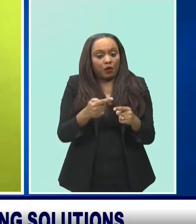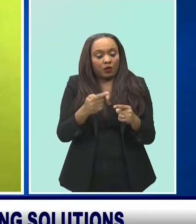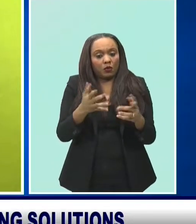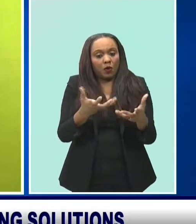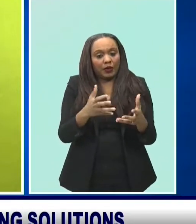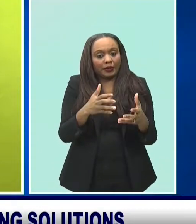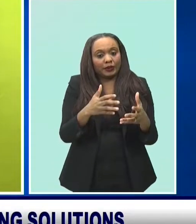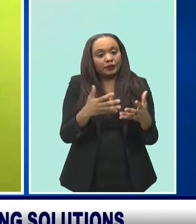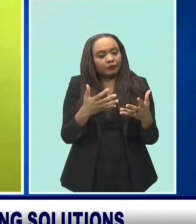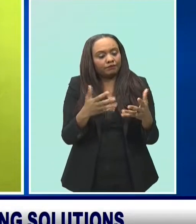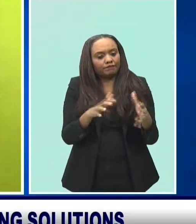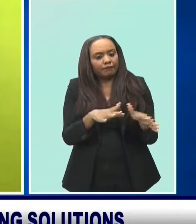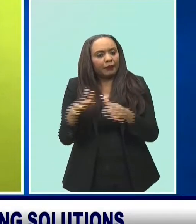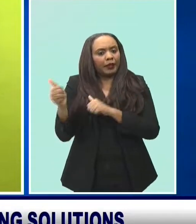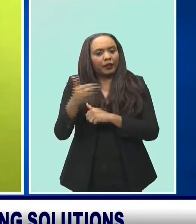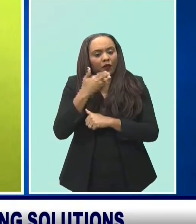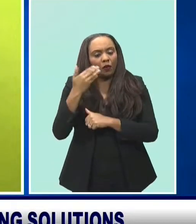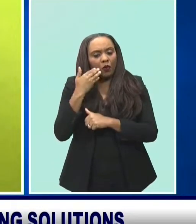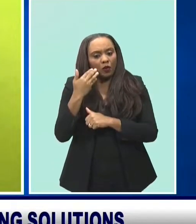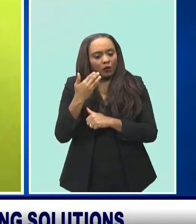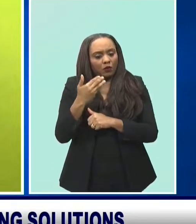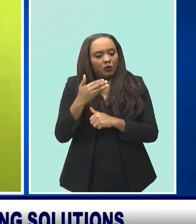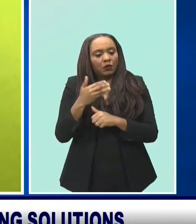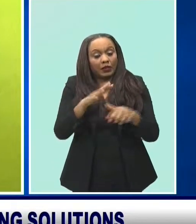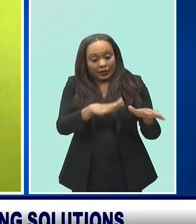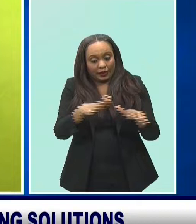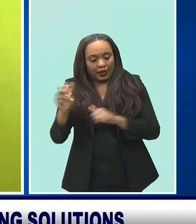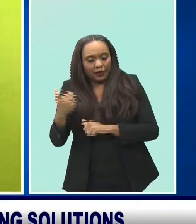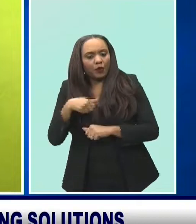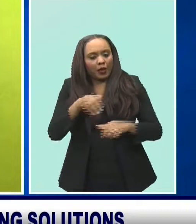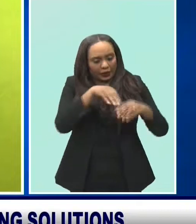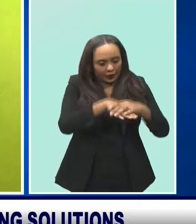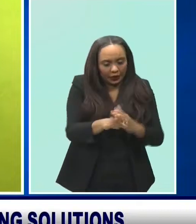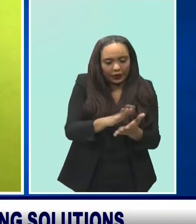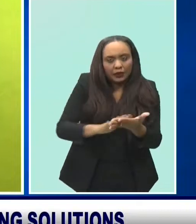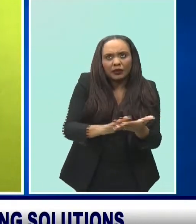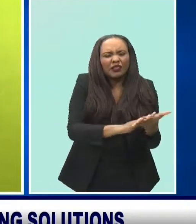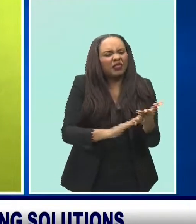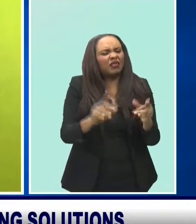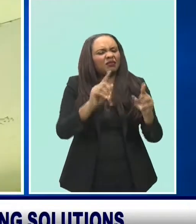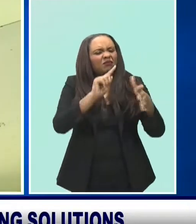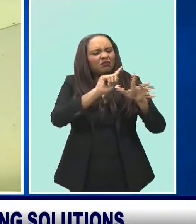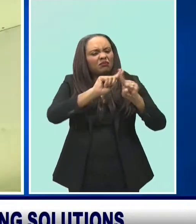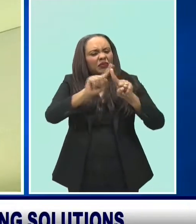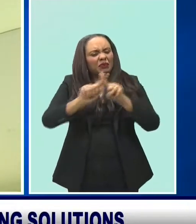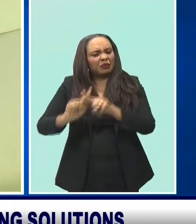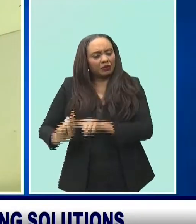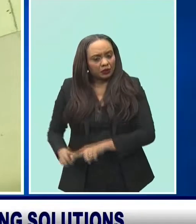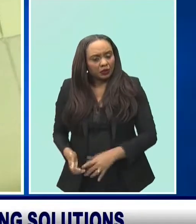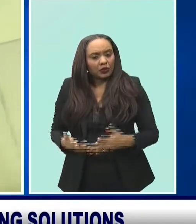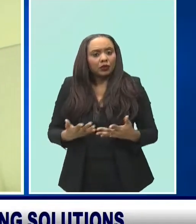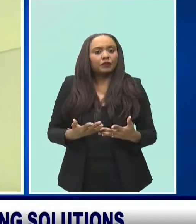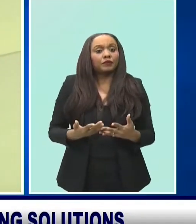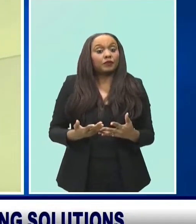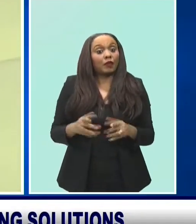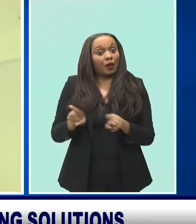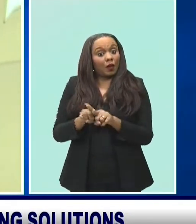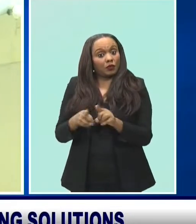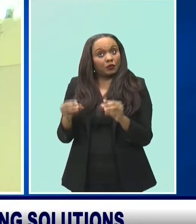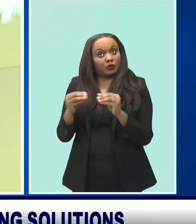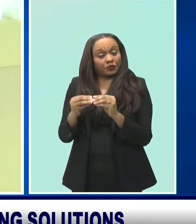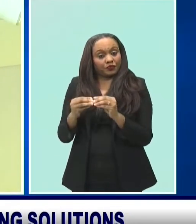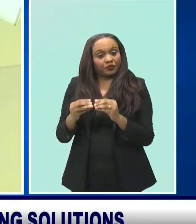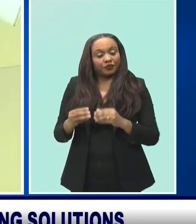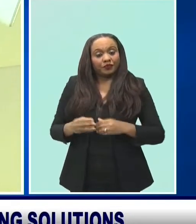do offices, we do a whole range of services. And there's more.